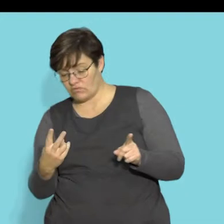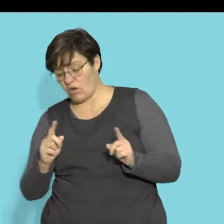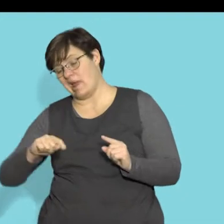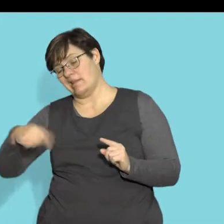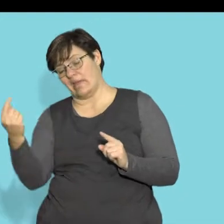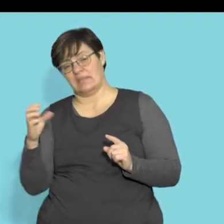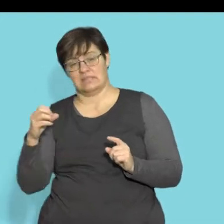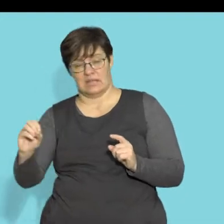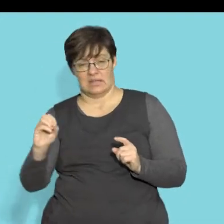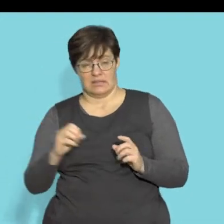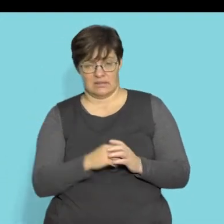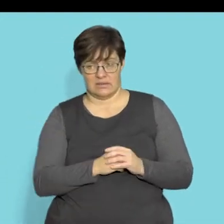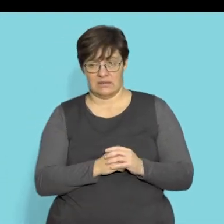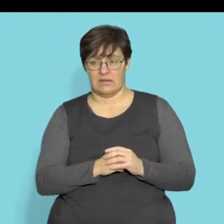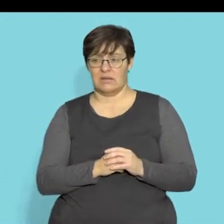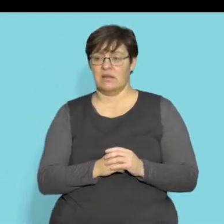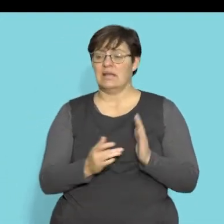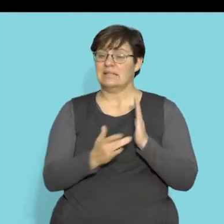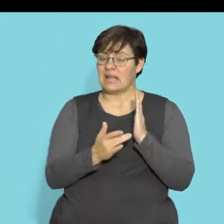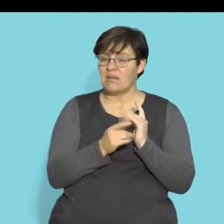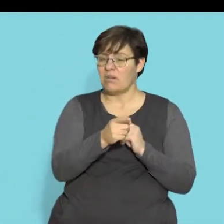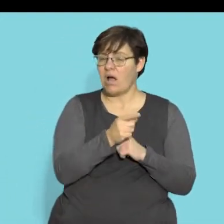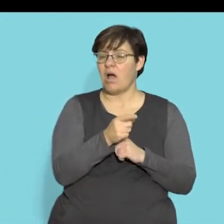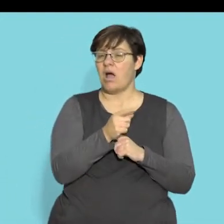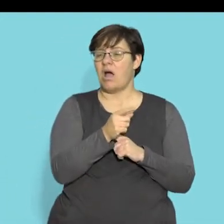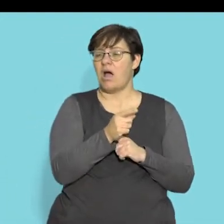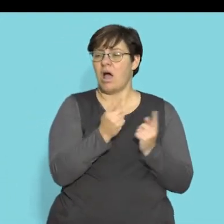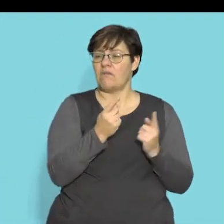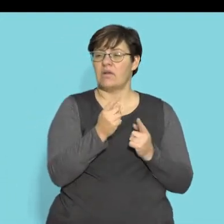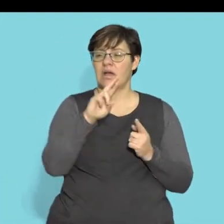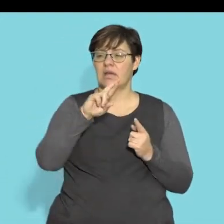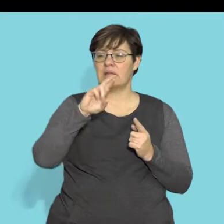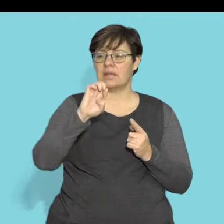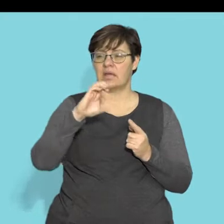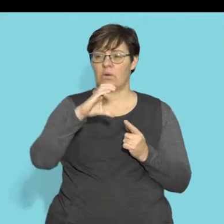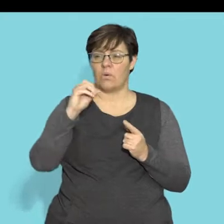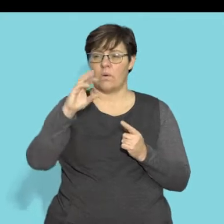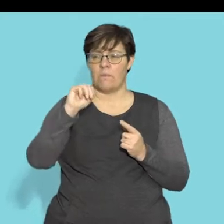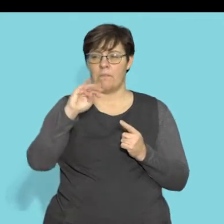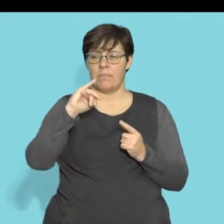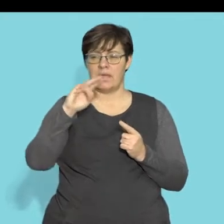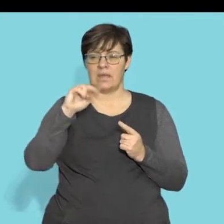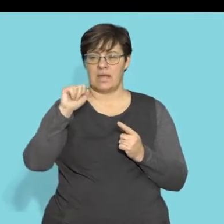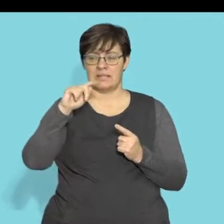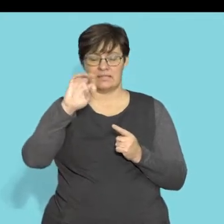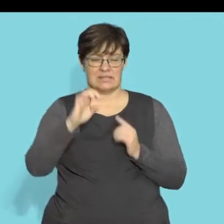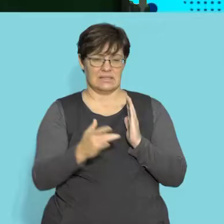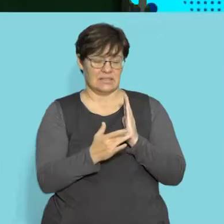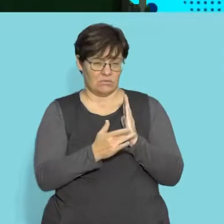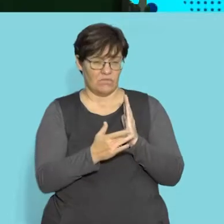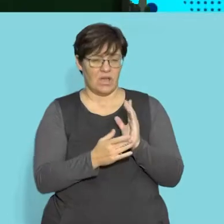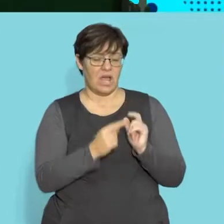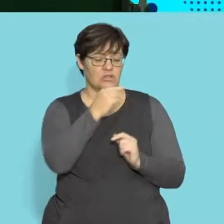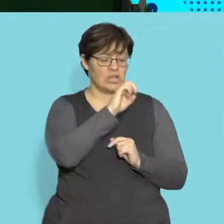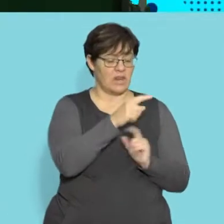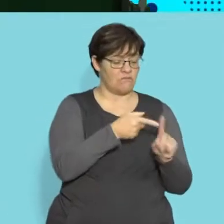cell. The technique of recombinant technology essentially points to how we recombine genes